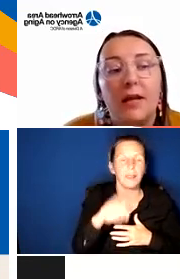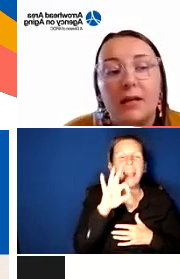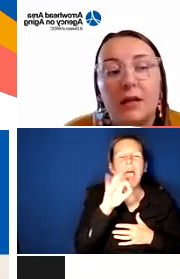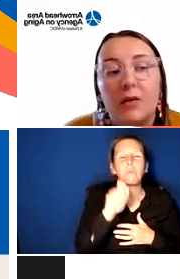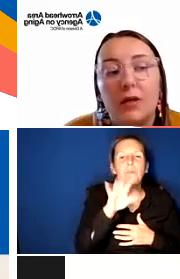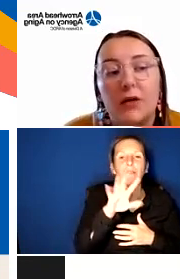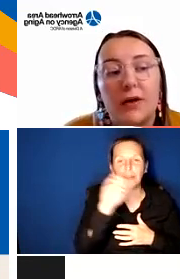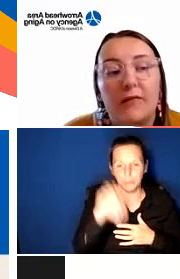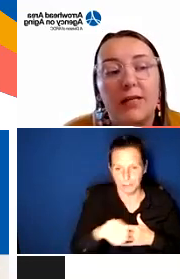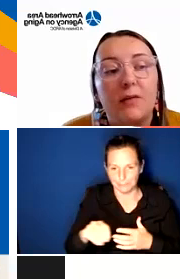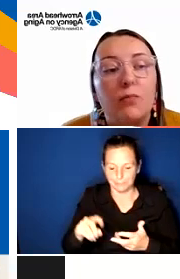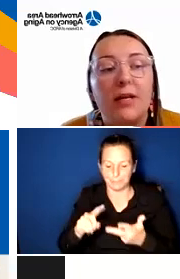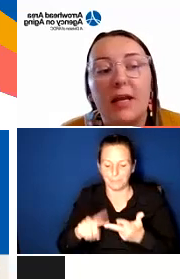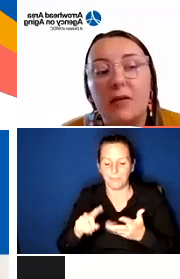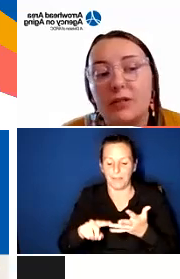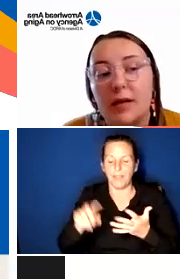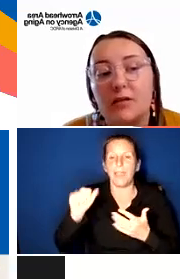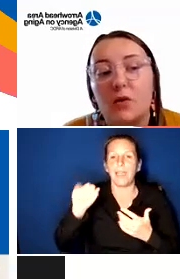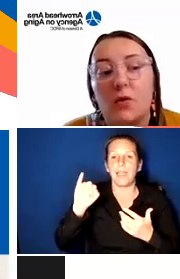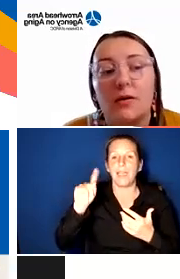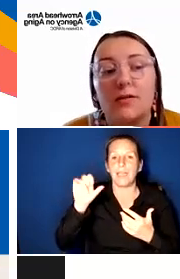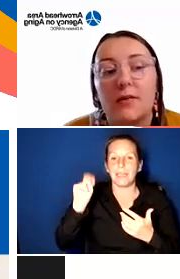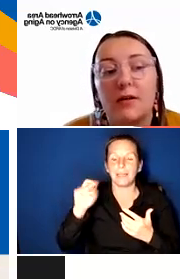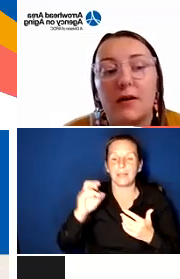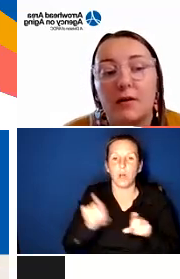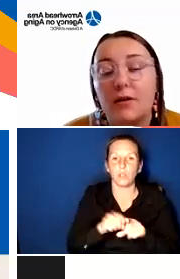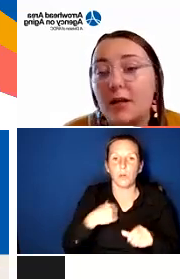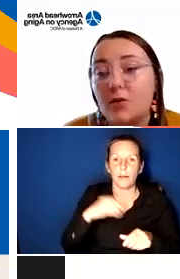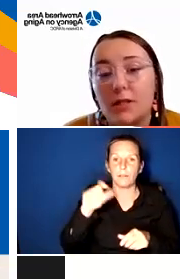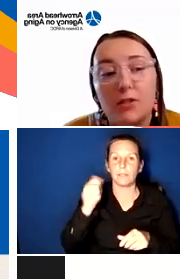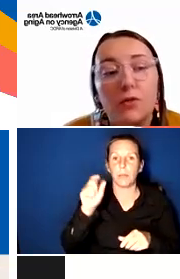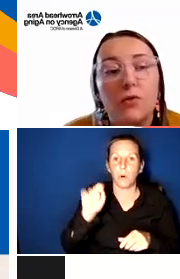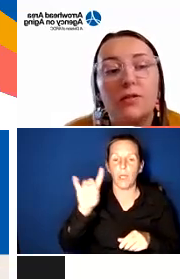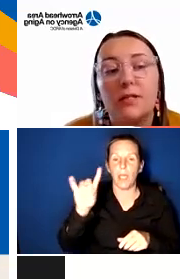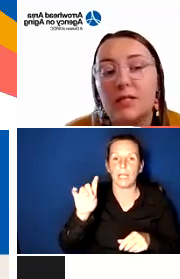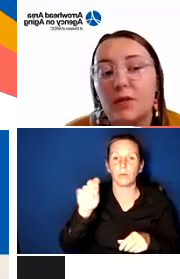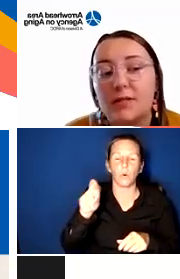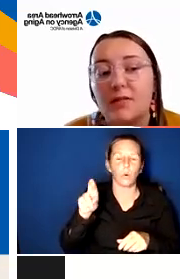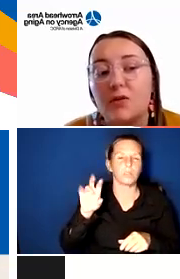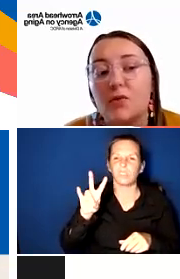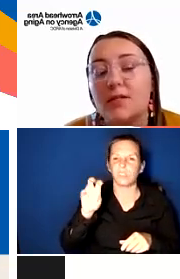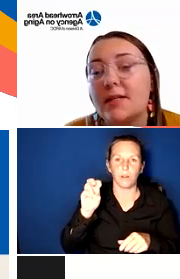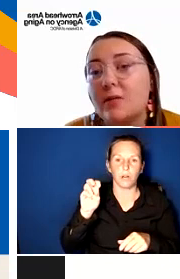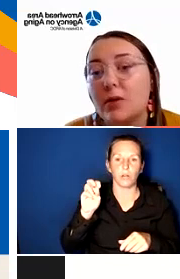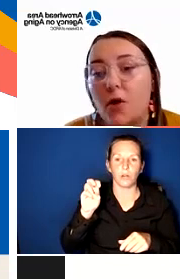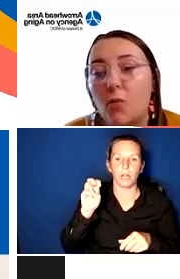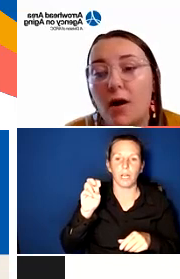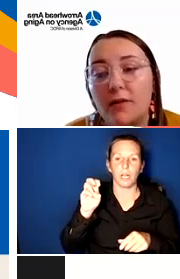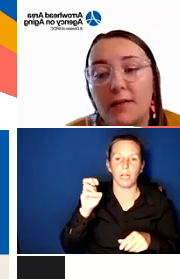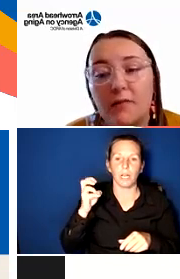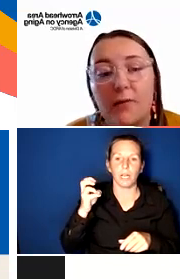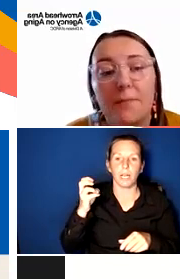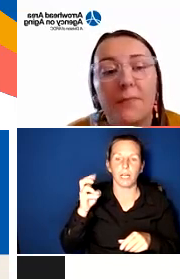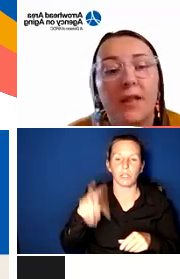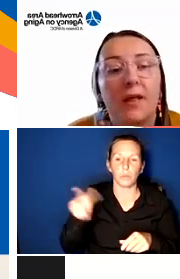In Aiken, we also have a 10.8%, or 722 60 plus individuals living below